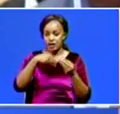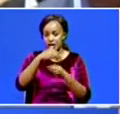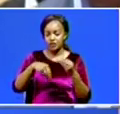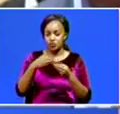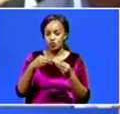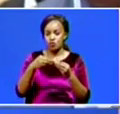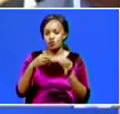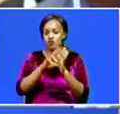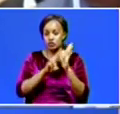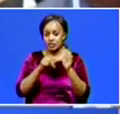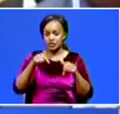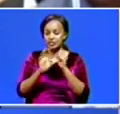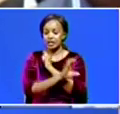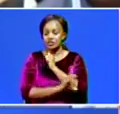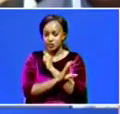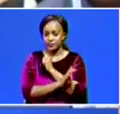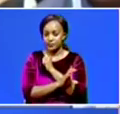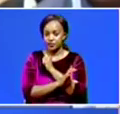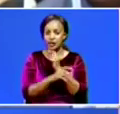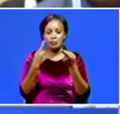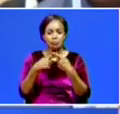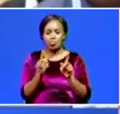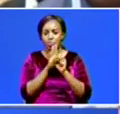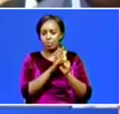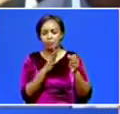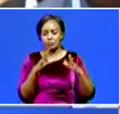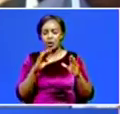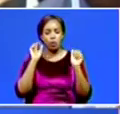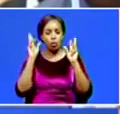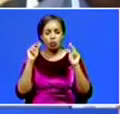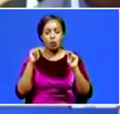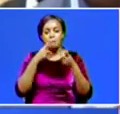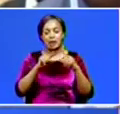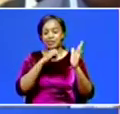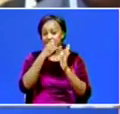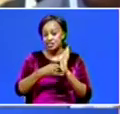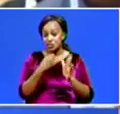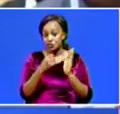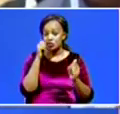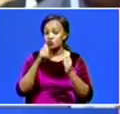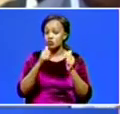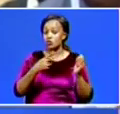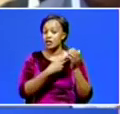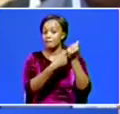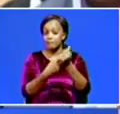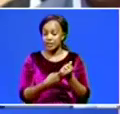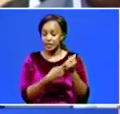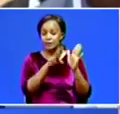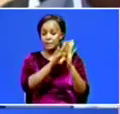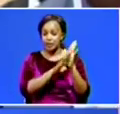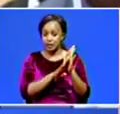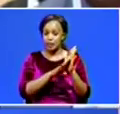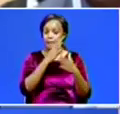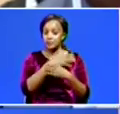does not mean that we are regulating buyers. No, we are regulating the industry, and therefore that will be a partnered bill between the